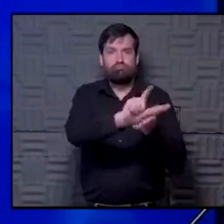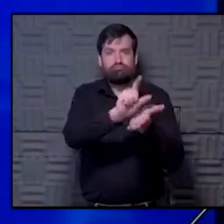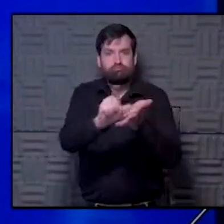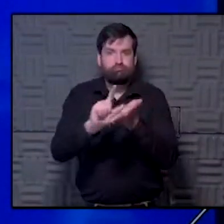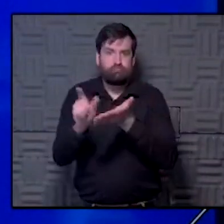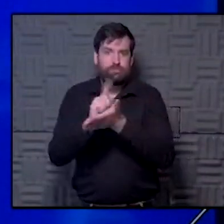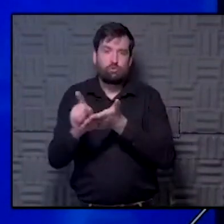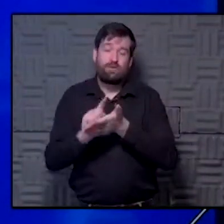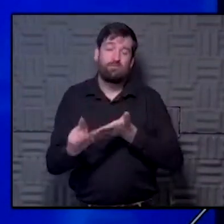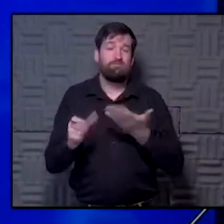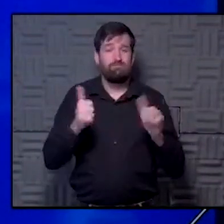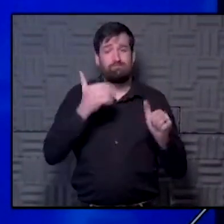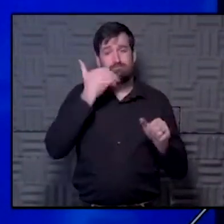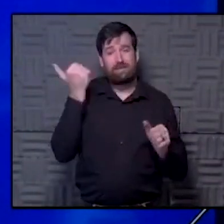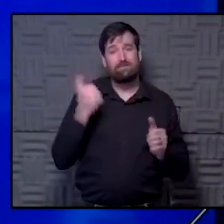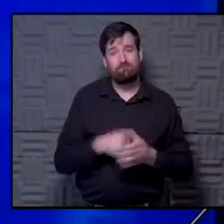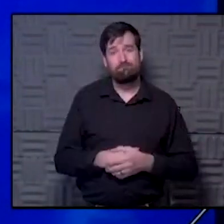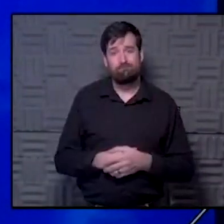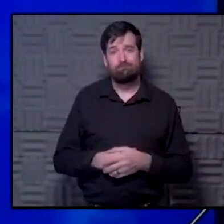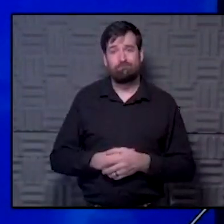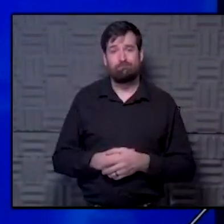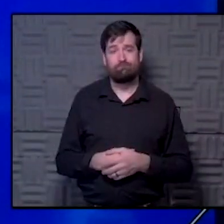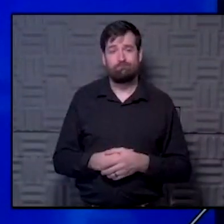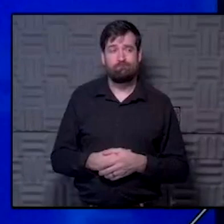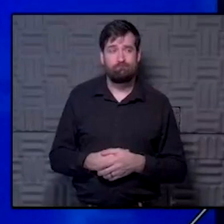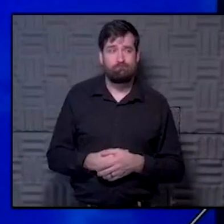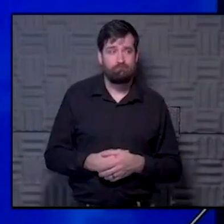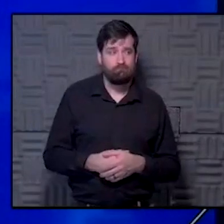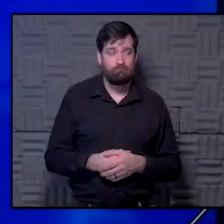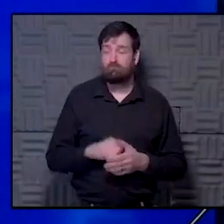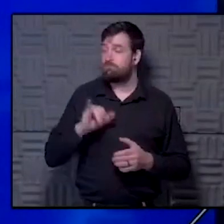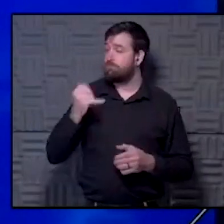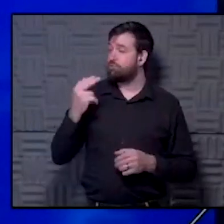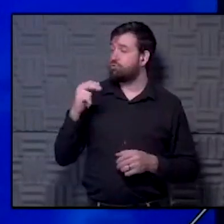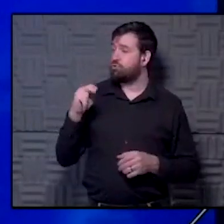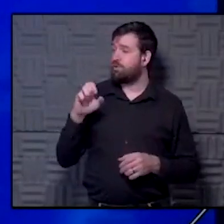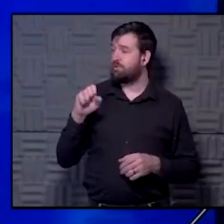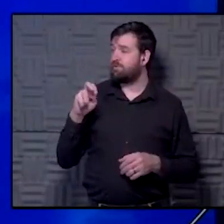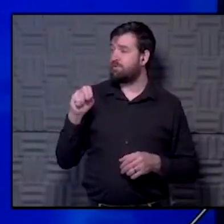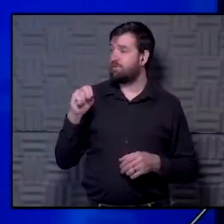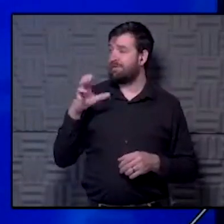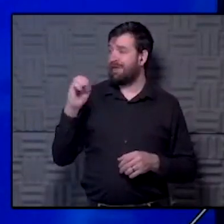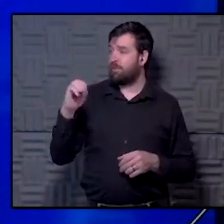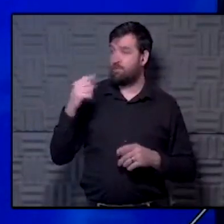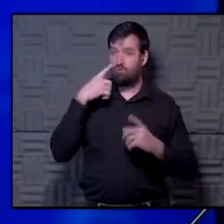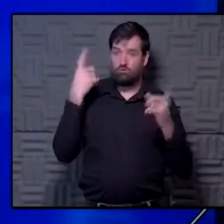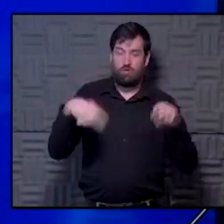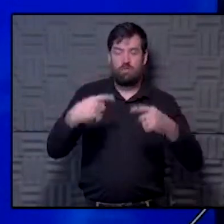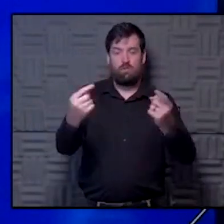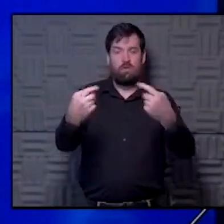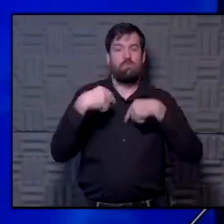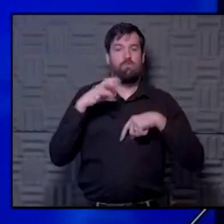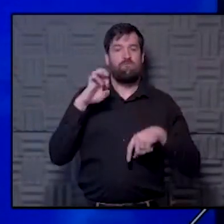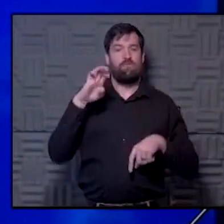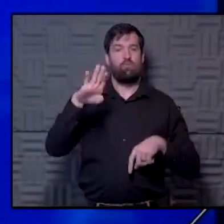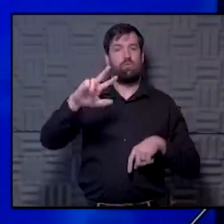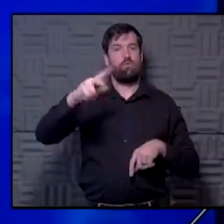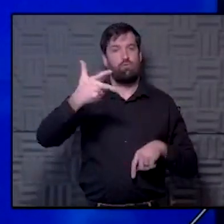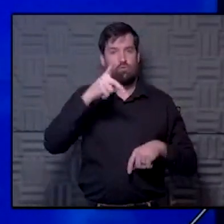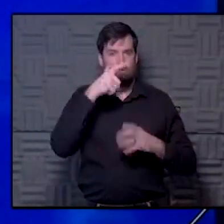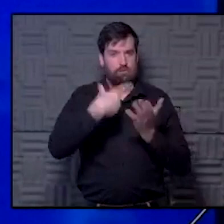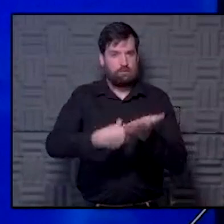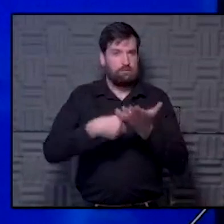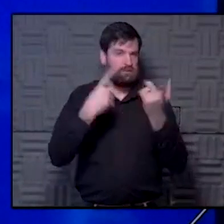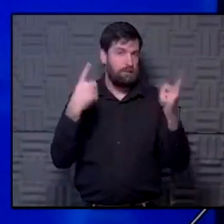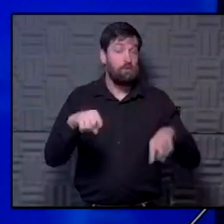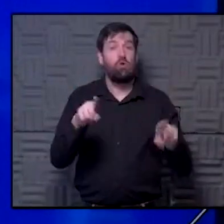are doing it to the best of their ability. And Johnson County has agreed to come on February 3rd and talk about what's happening there. And we're